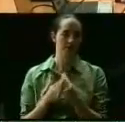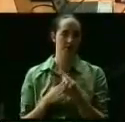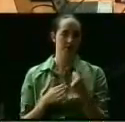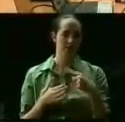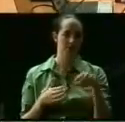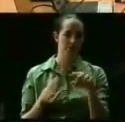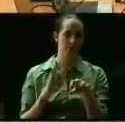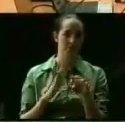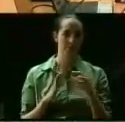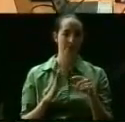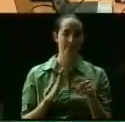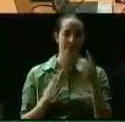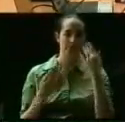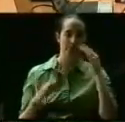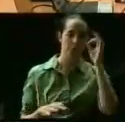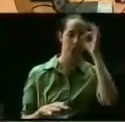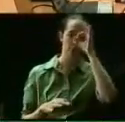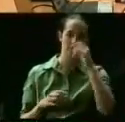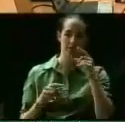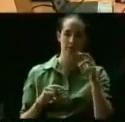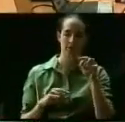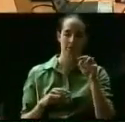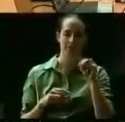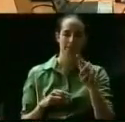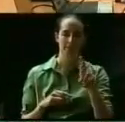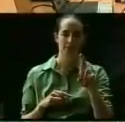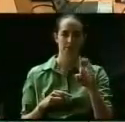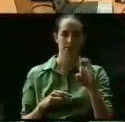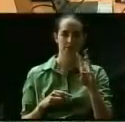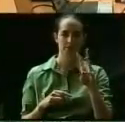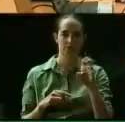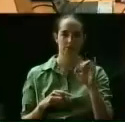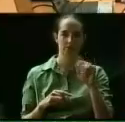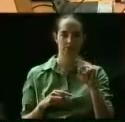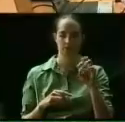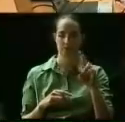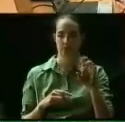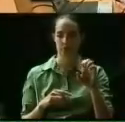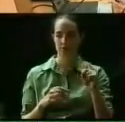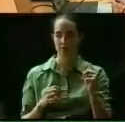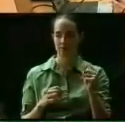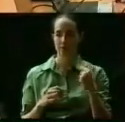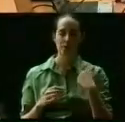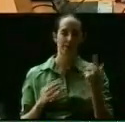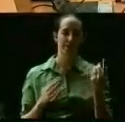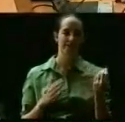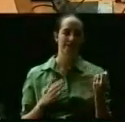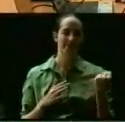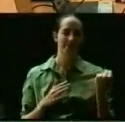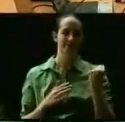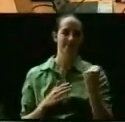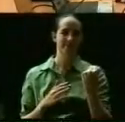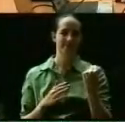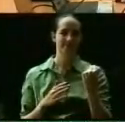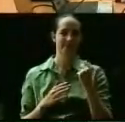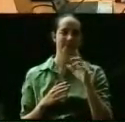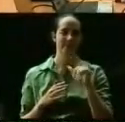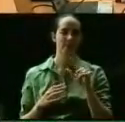about, but since Mr. Wietrich's here tonight, I decided to cover a different topic, and I'll save that $100,000 for next